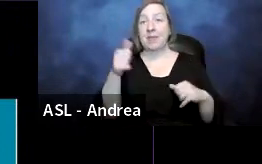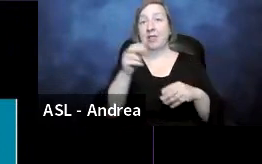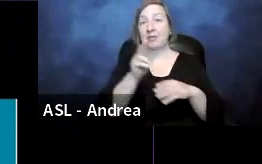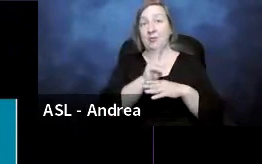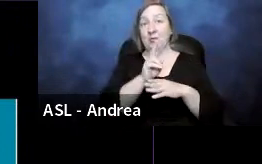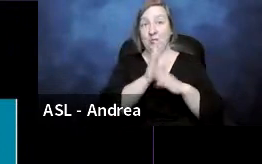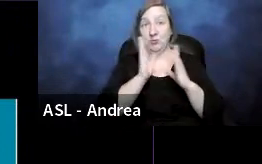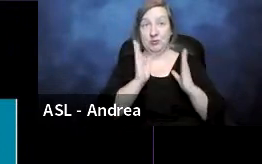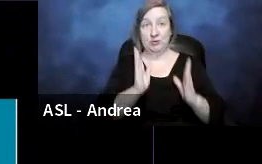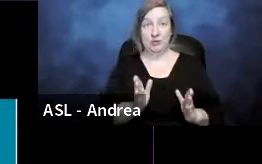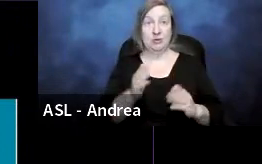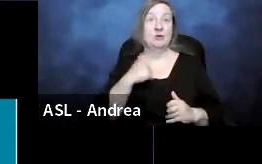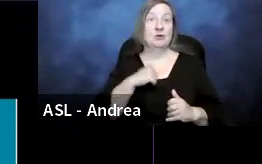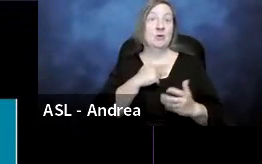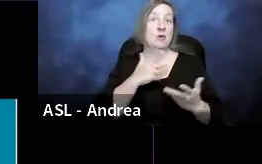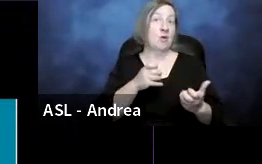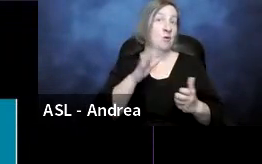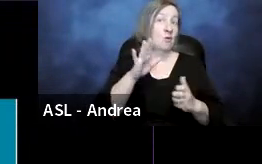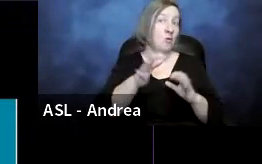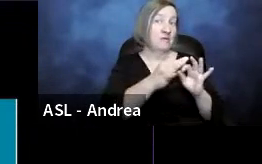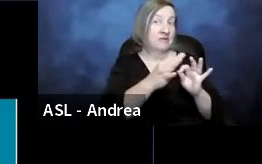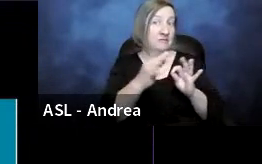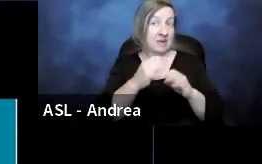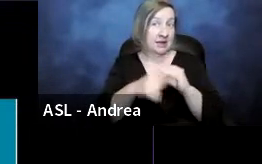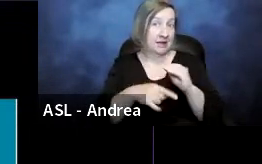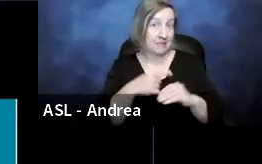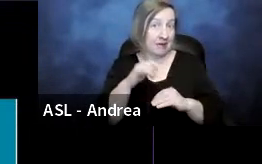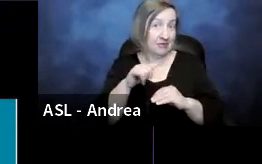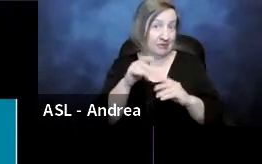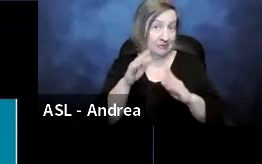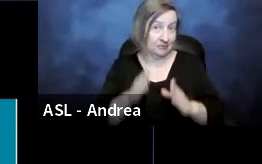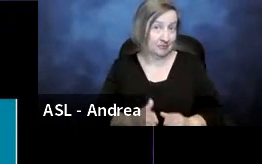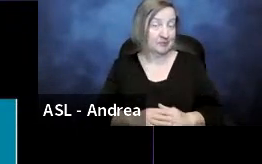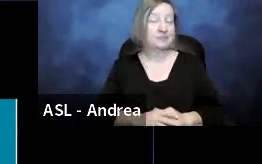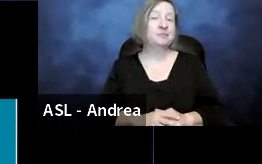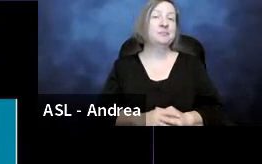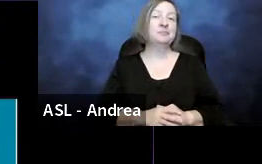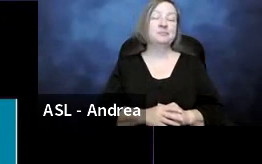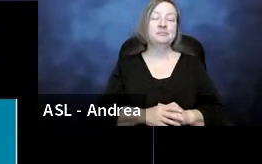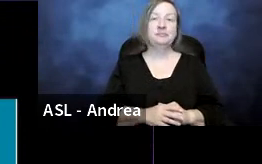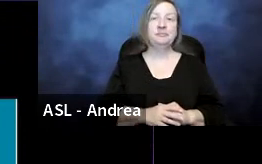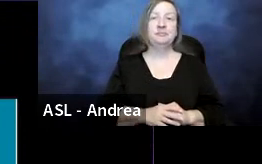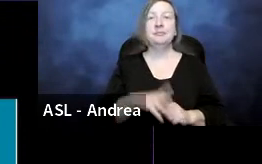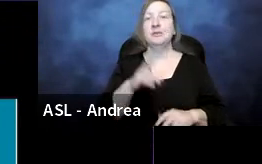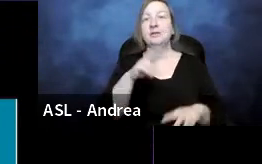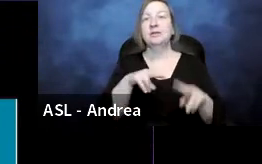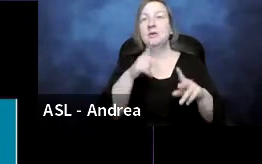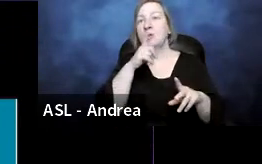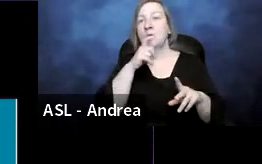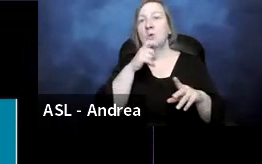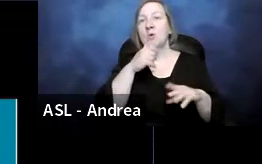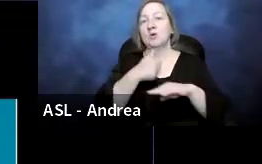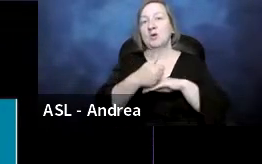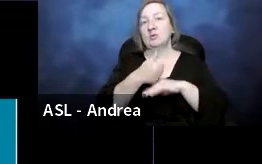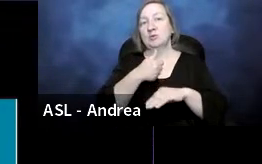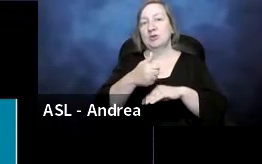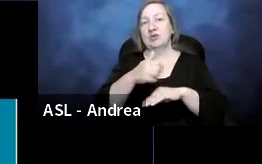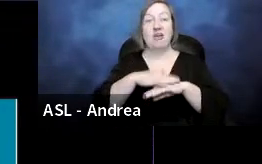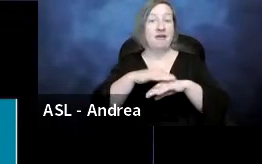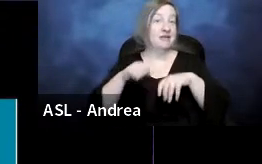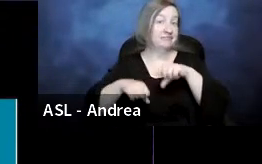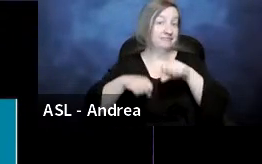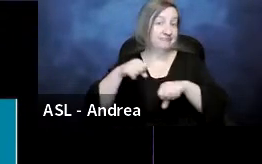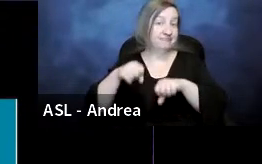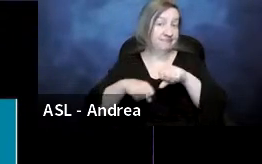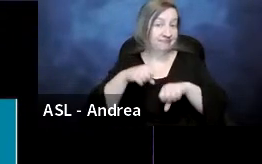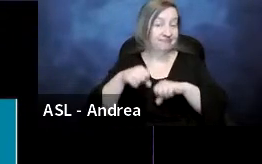This is another user here that we would like your feedback on as well, and looking at a commuter, cyclist